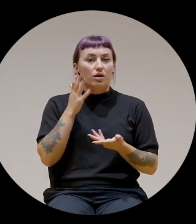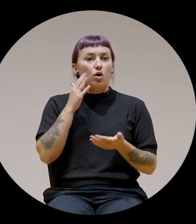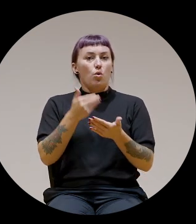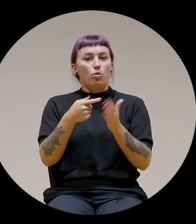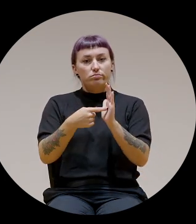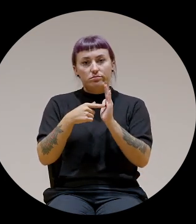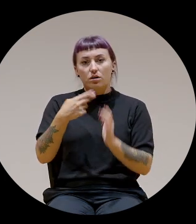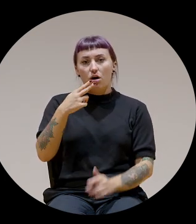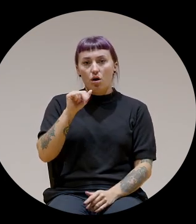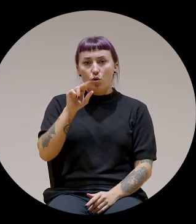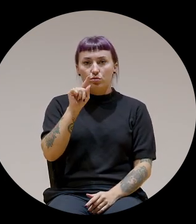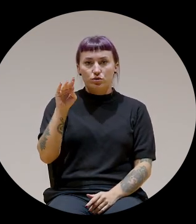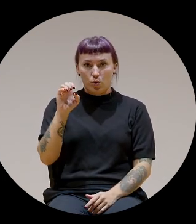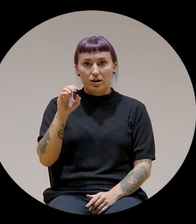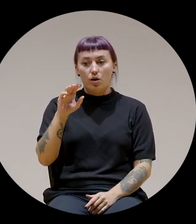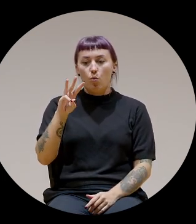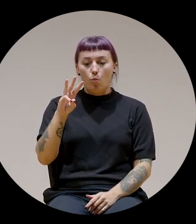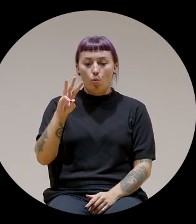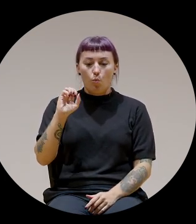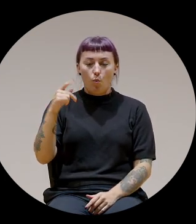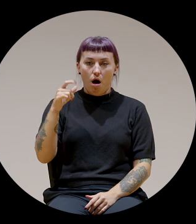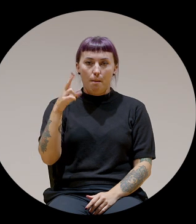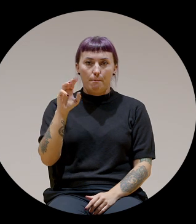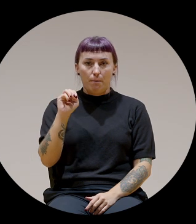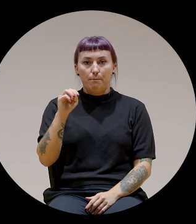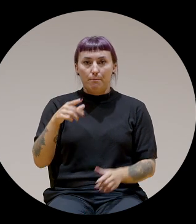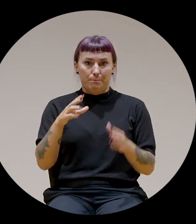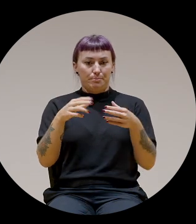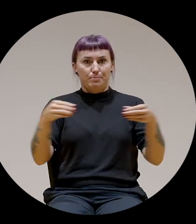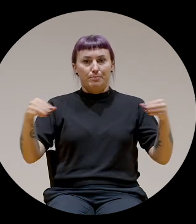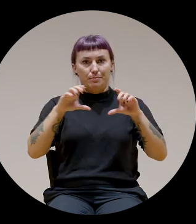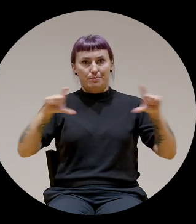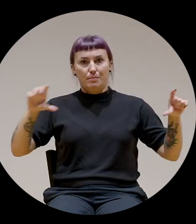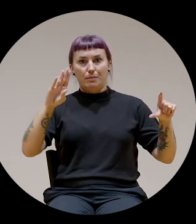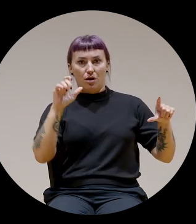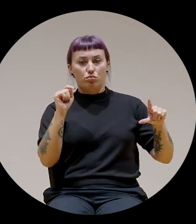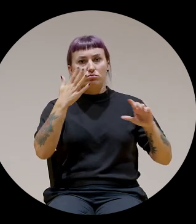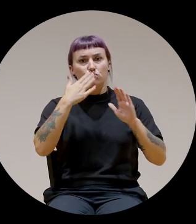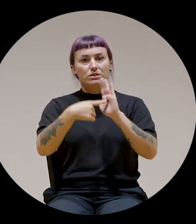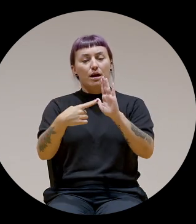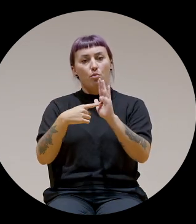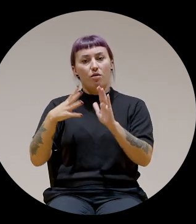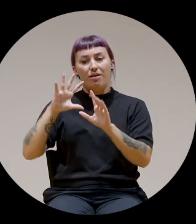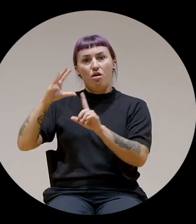home, Haudenosaunee wampum belts are a very good example of cultural patrimony. They are